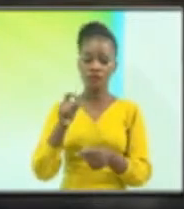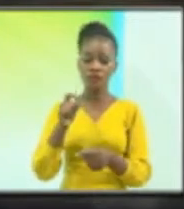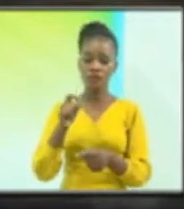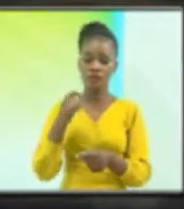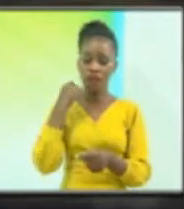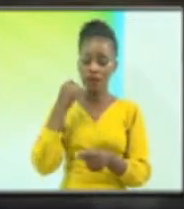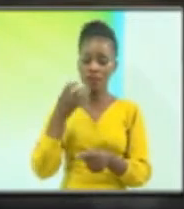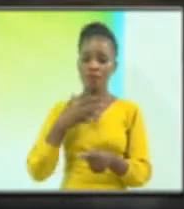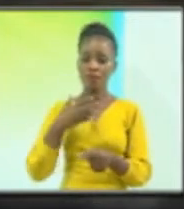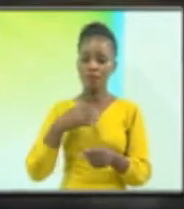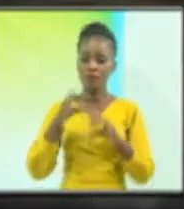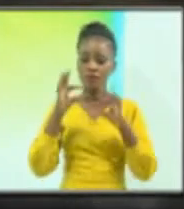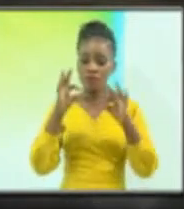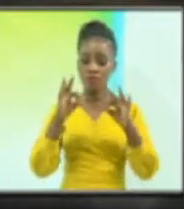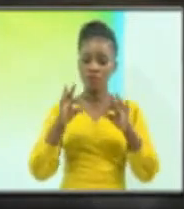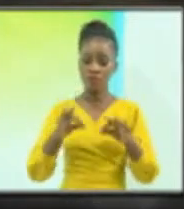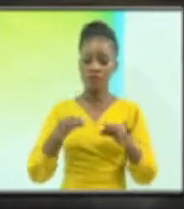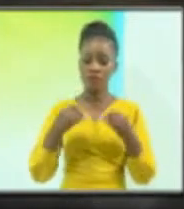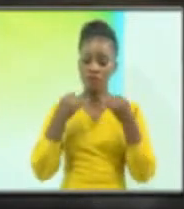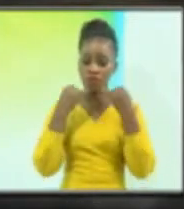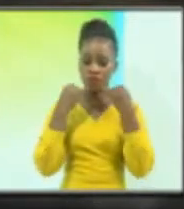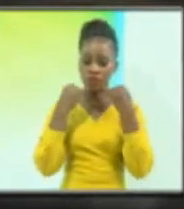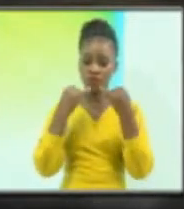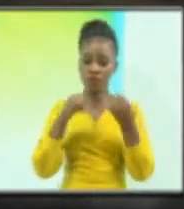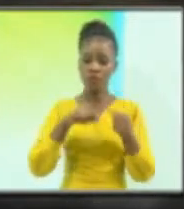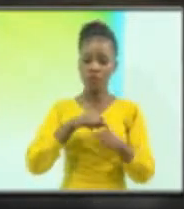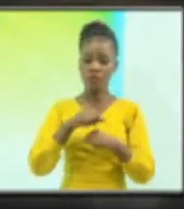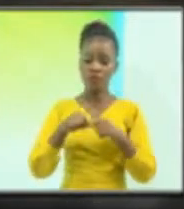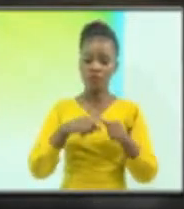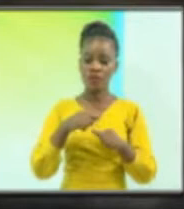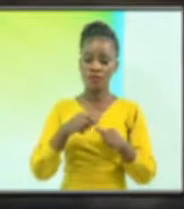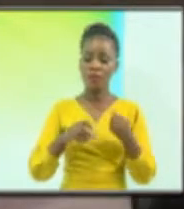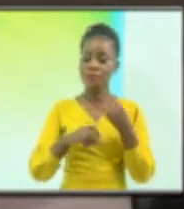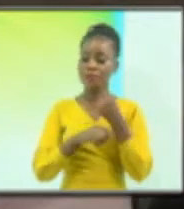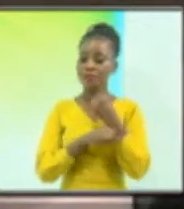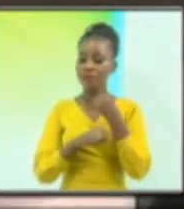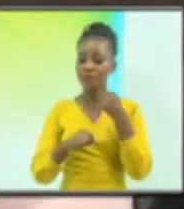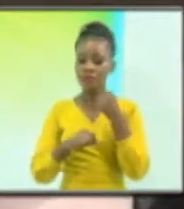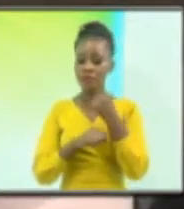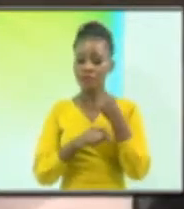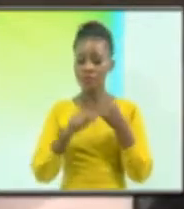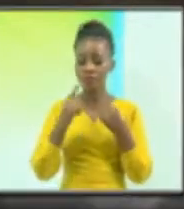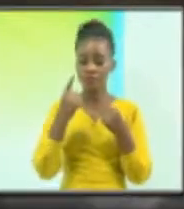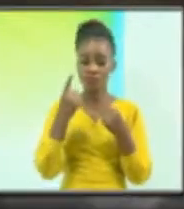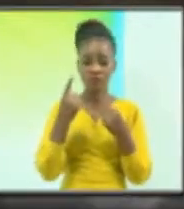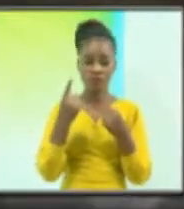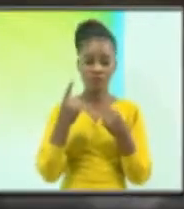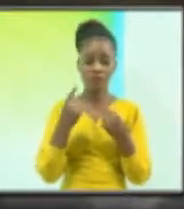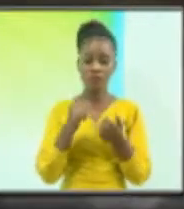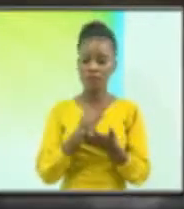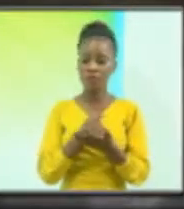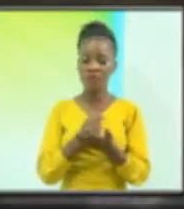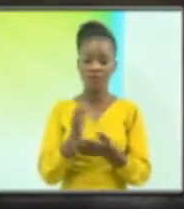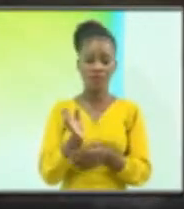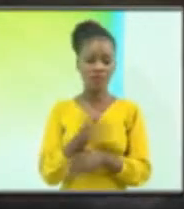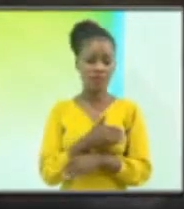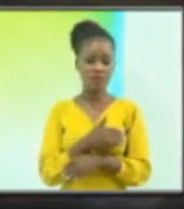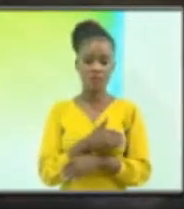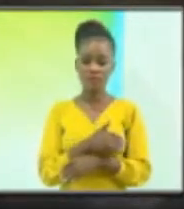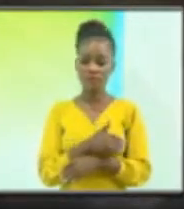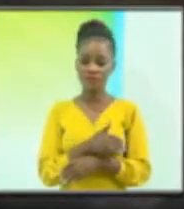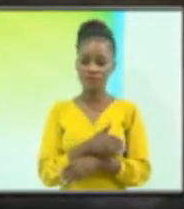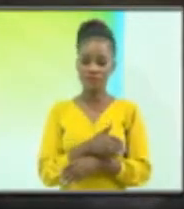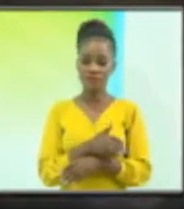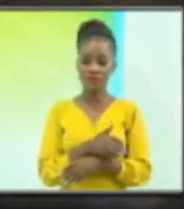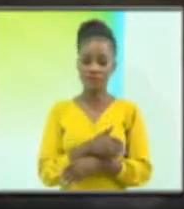have something to say about corruption. Now, regarding passports.